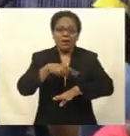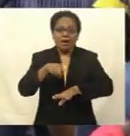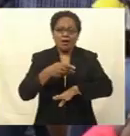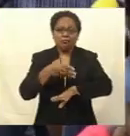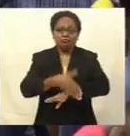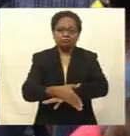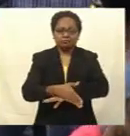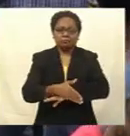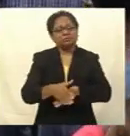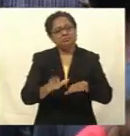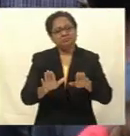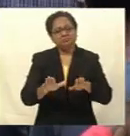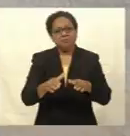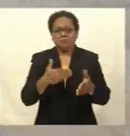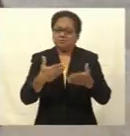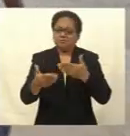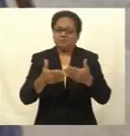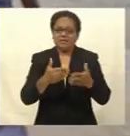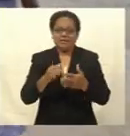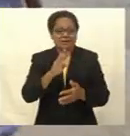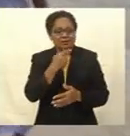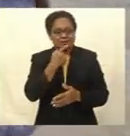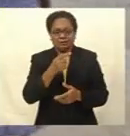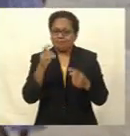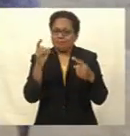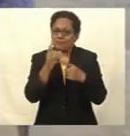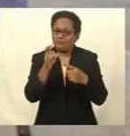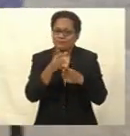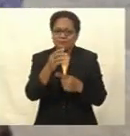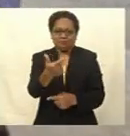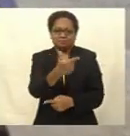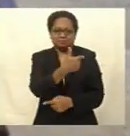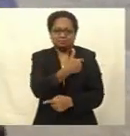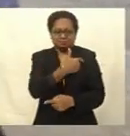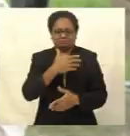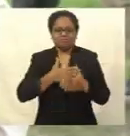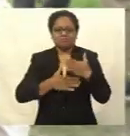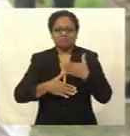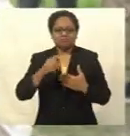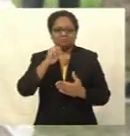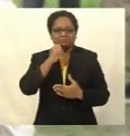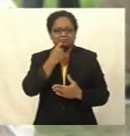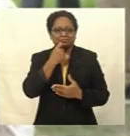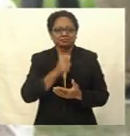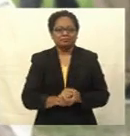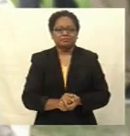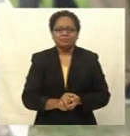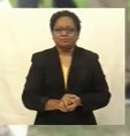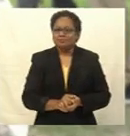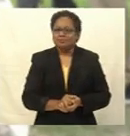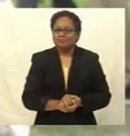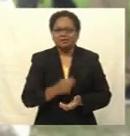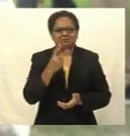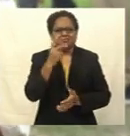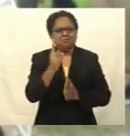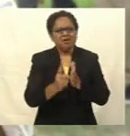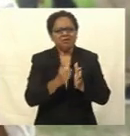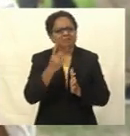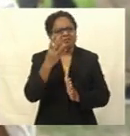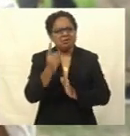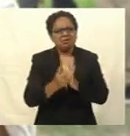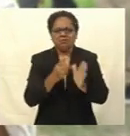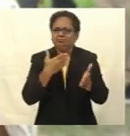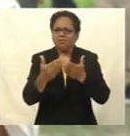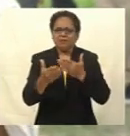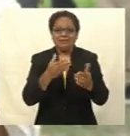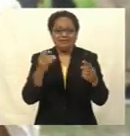they've told me is that it was important to get the jabs, especially during this time. 2 hours or 4 hours doesn't matter now. It's a matter